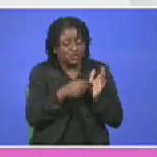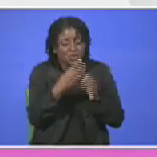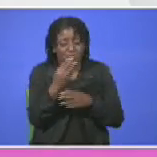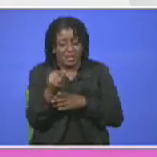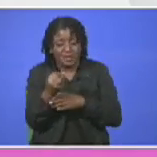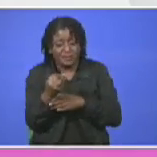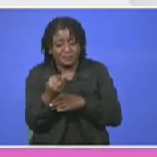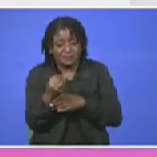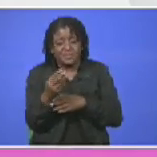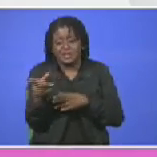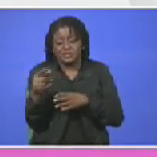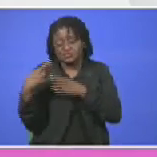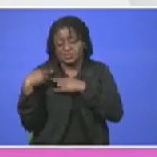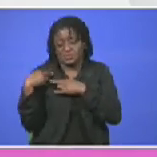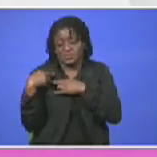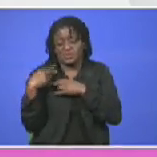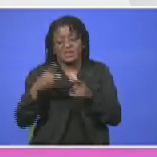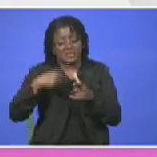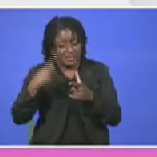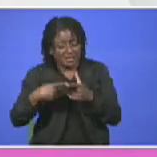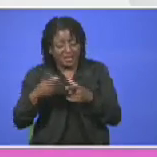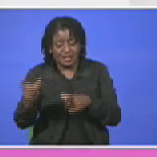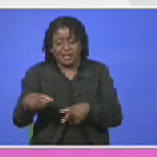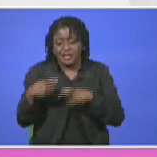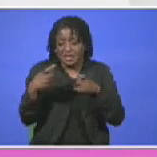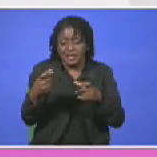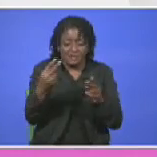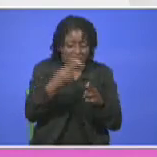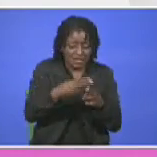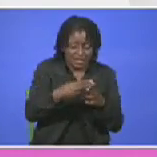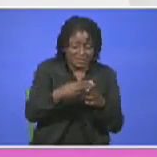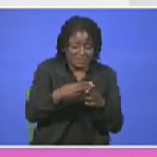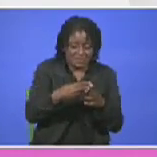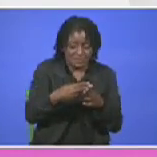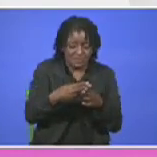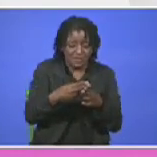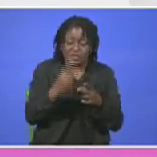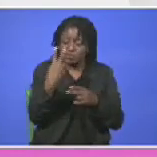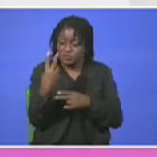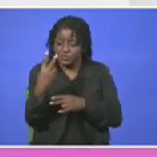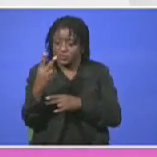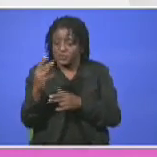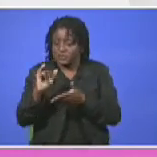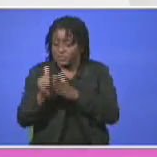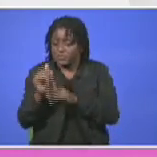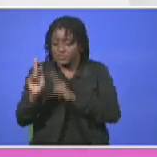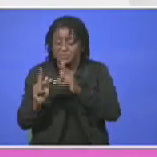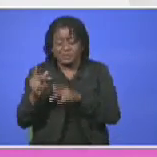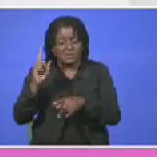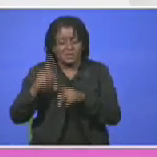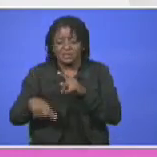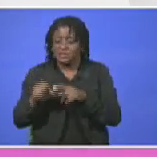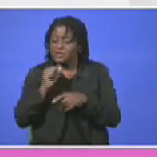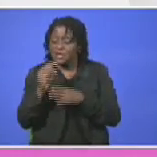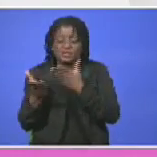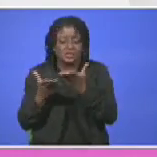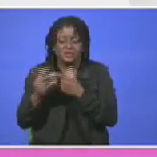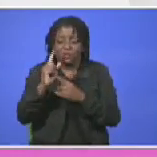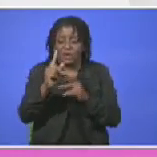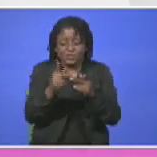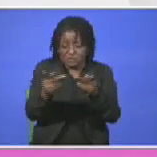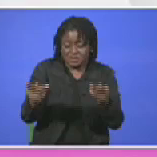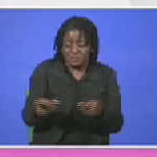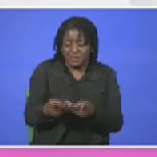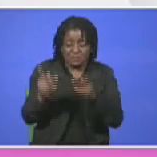And then he provided names. Two of those persons could not serve. One is a public officer